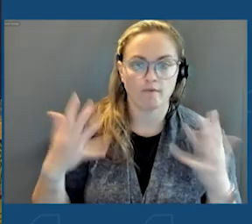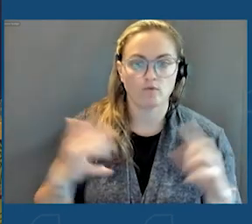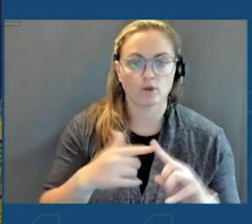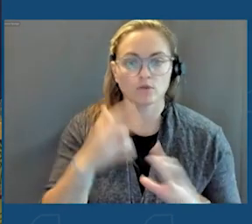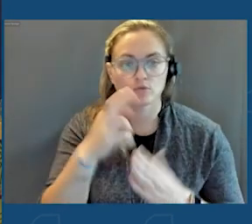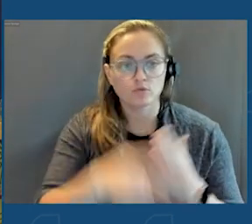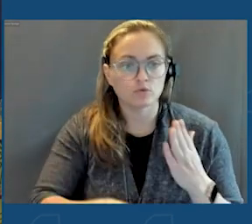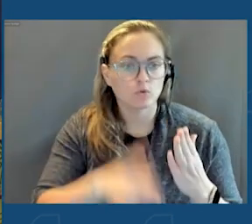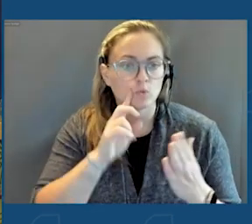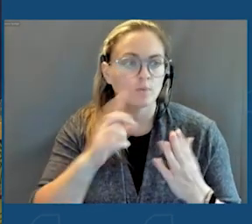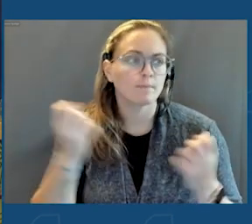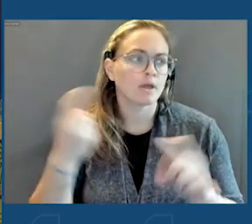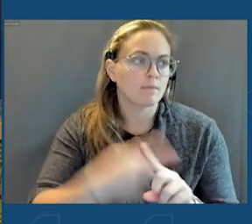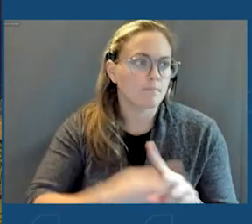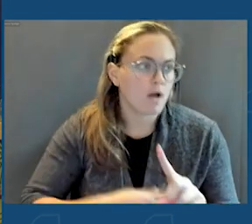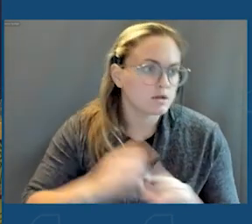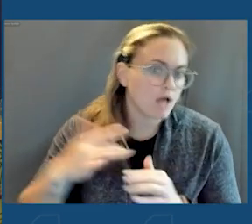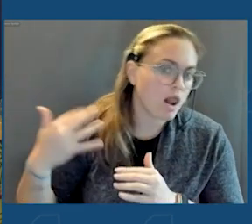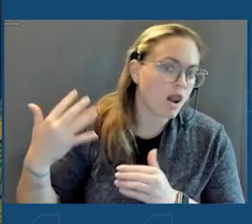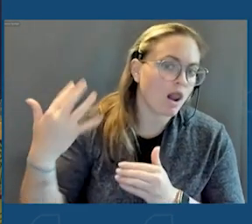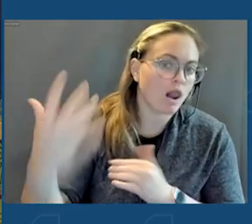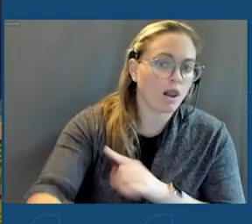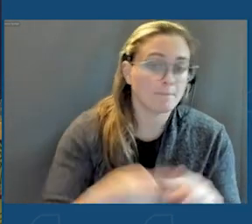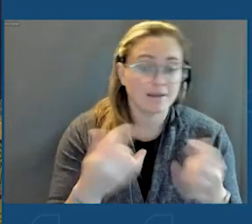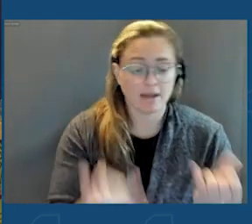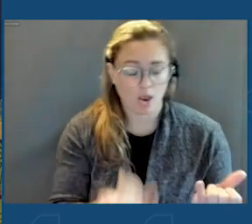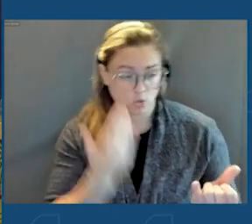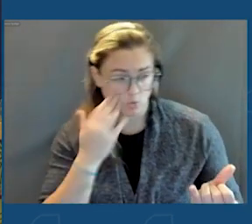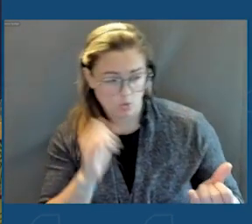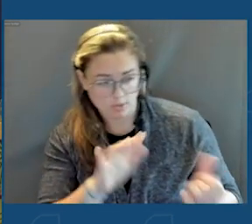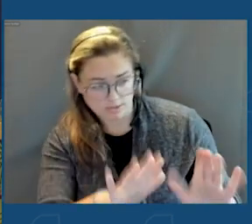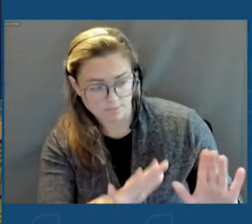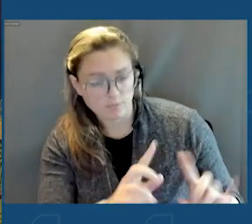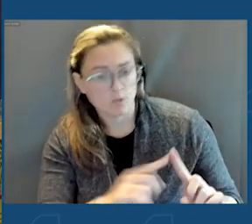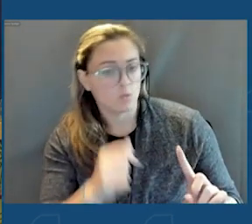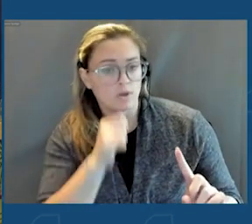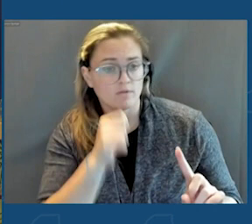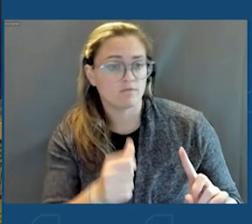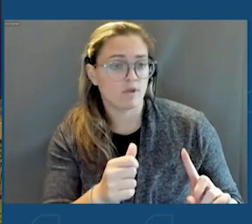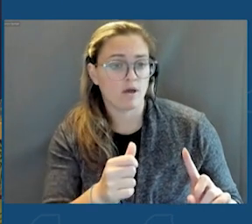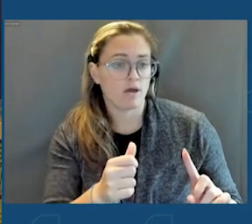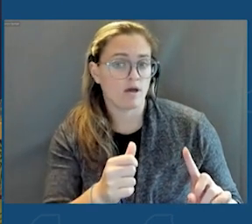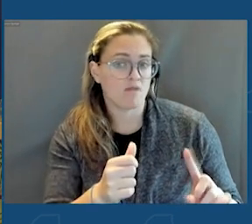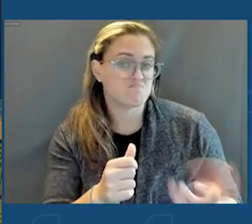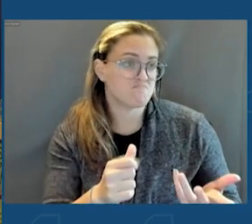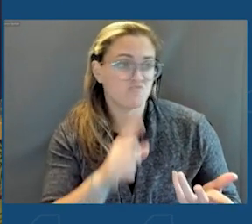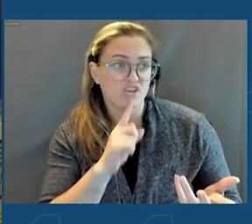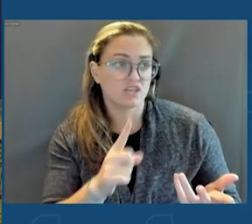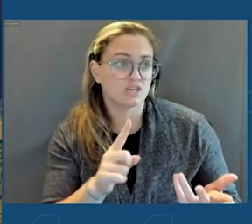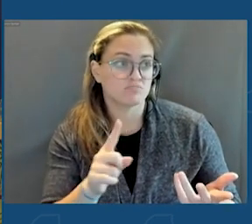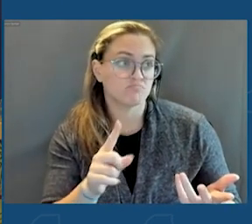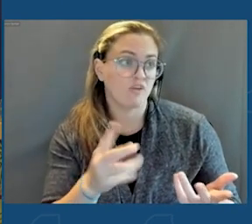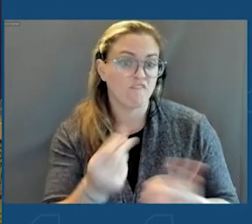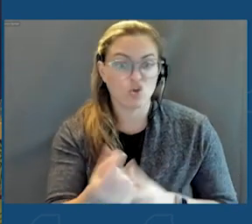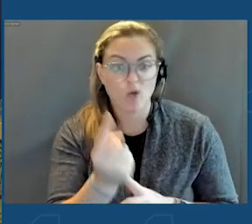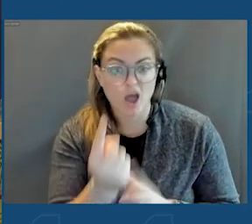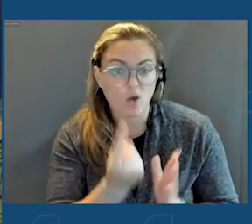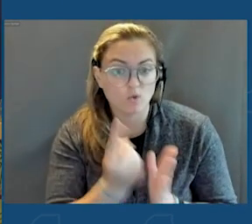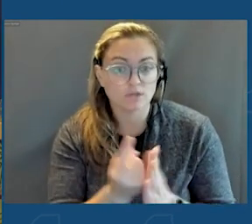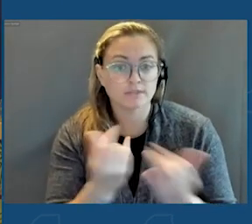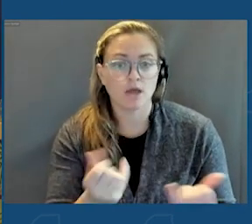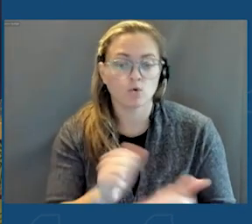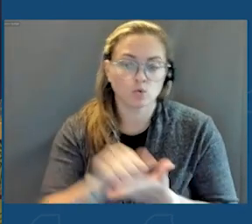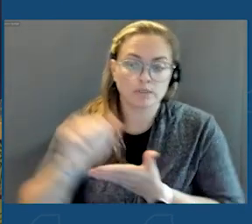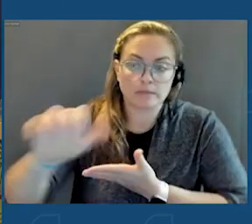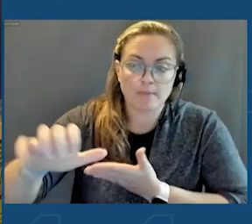been months long. Now, believe it or not, Governor, I don't know if you're aware of this, we have them back in hours. So from when we make a submission into